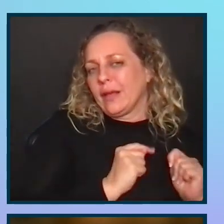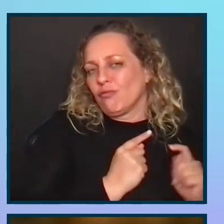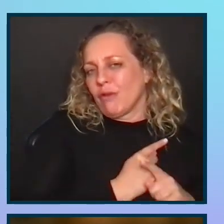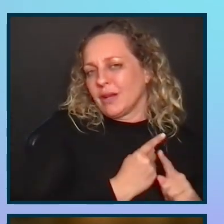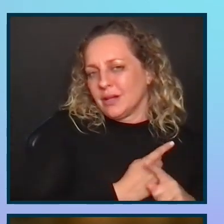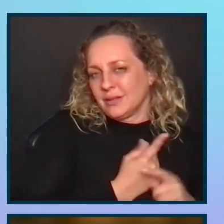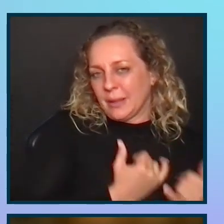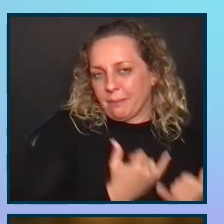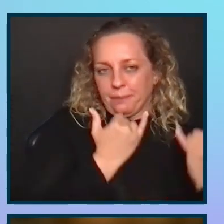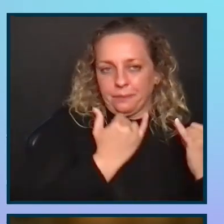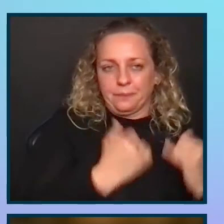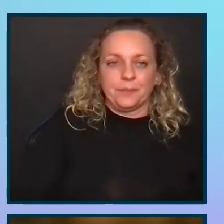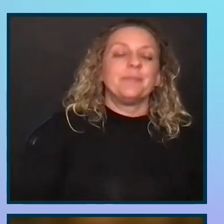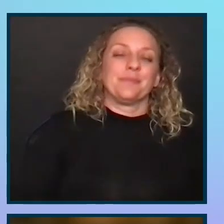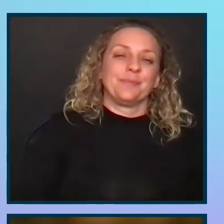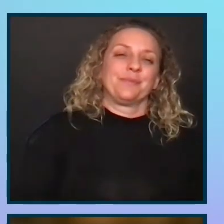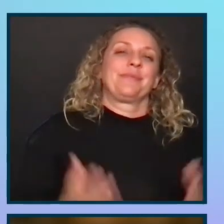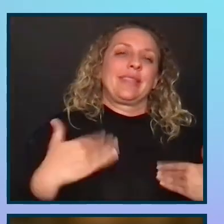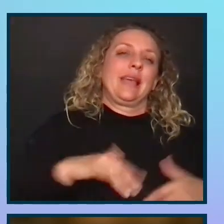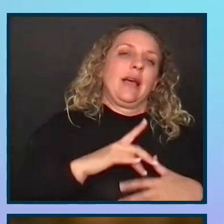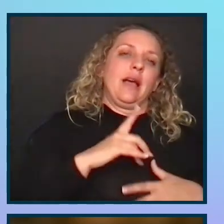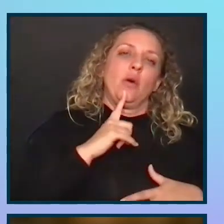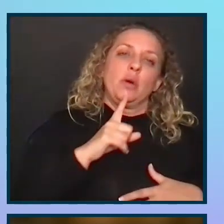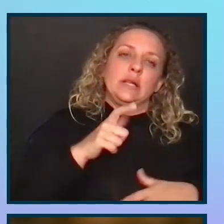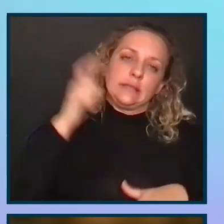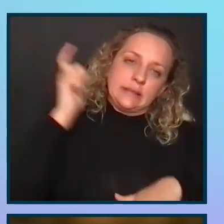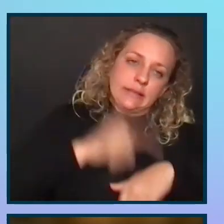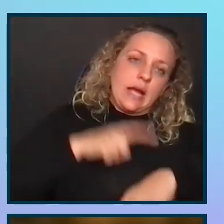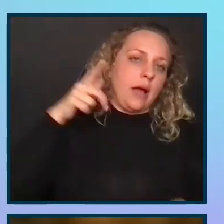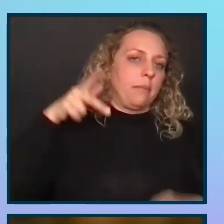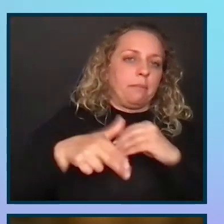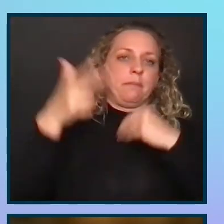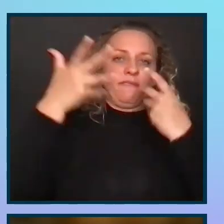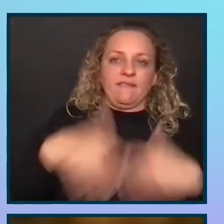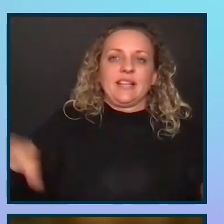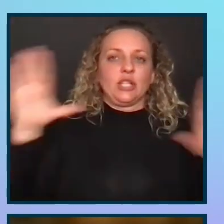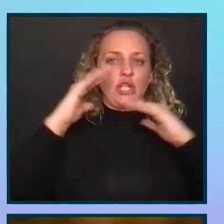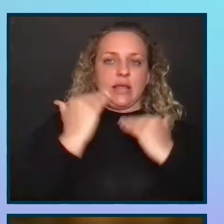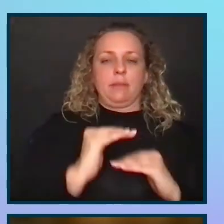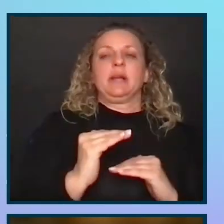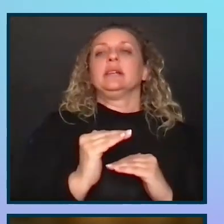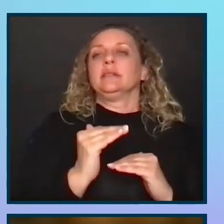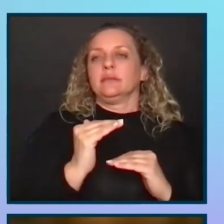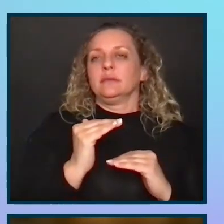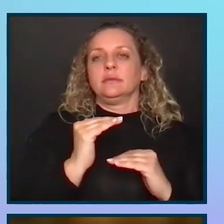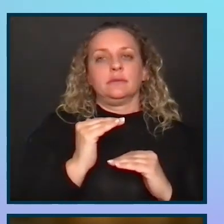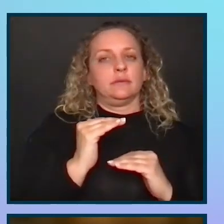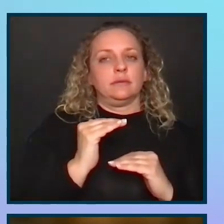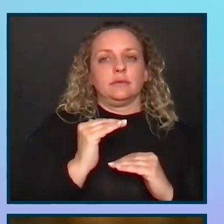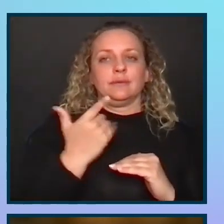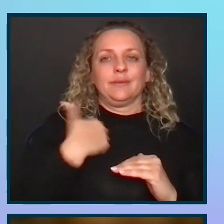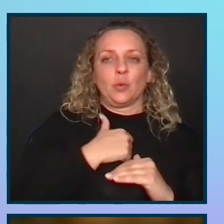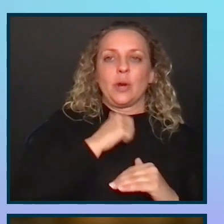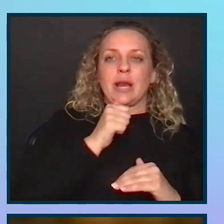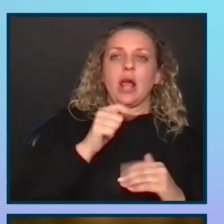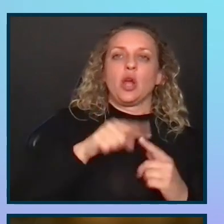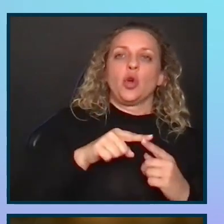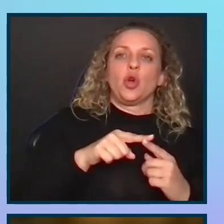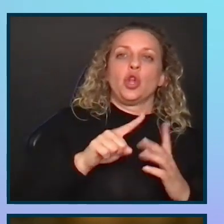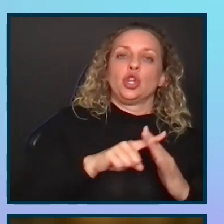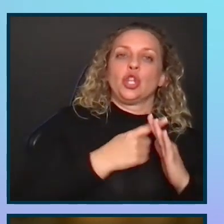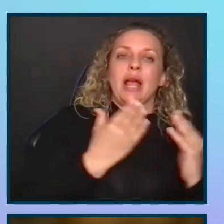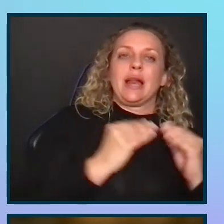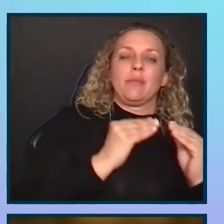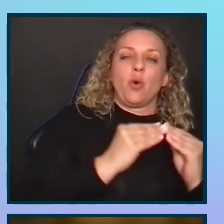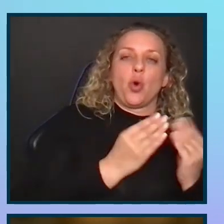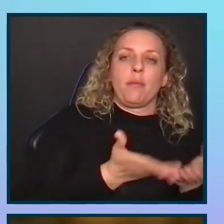correctly today. And then setting hard cutoffs. At some point, we have to set a limit and say, we're not going to launch any more